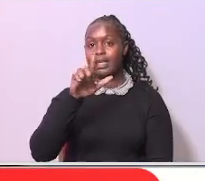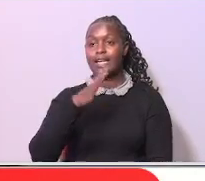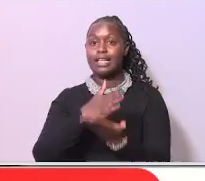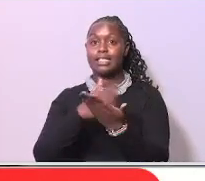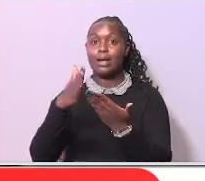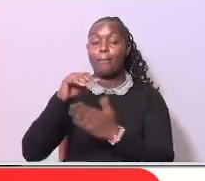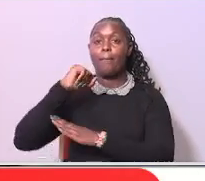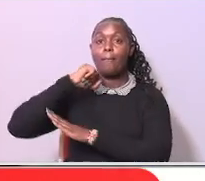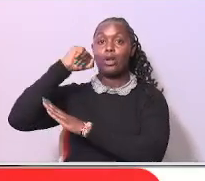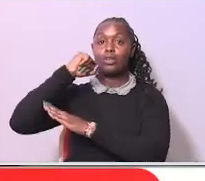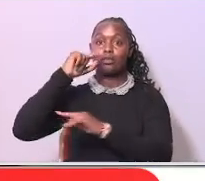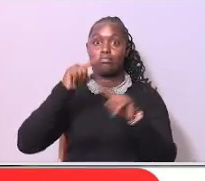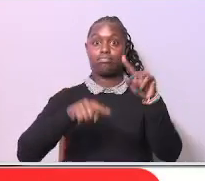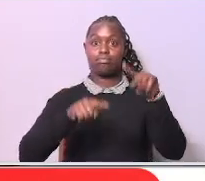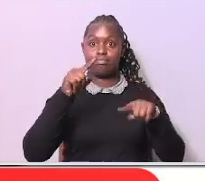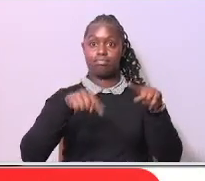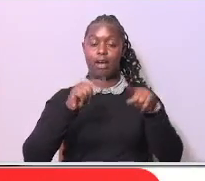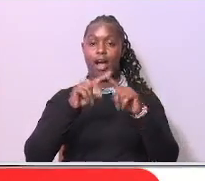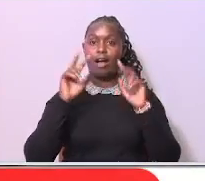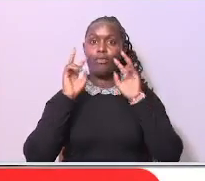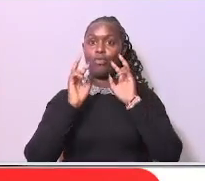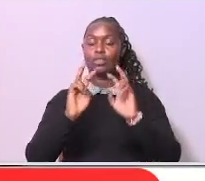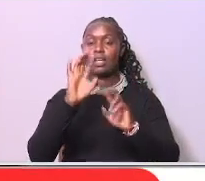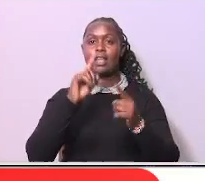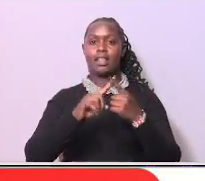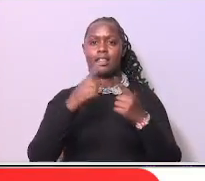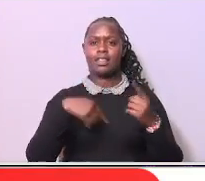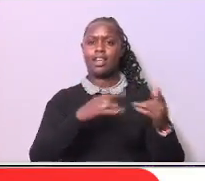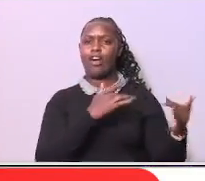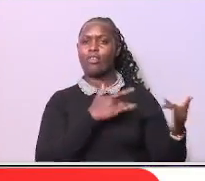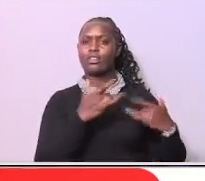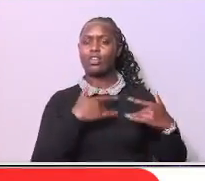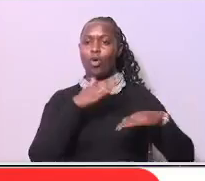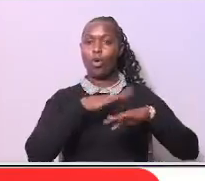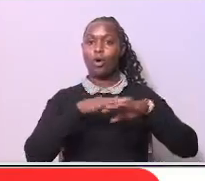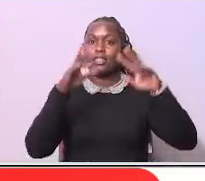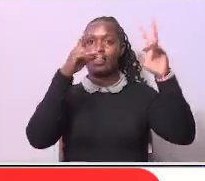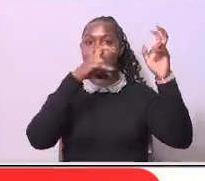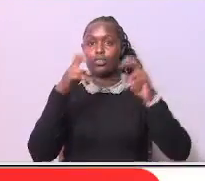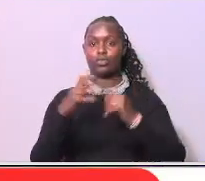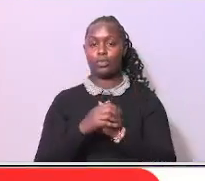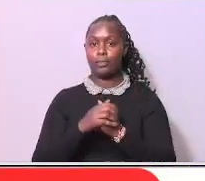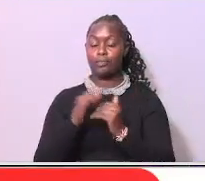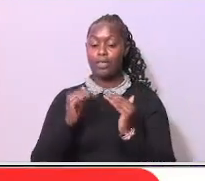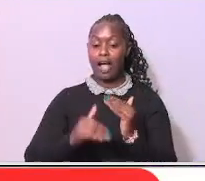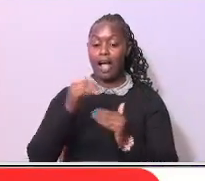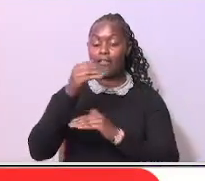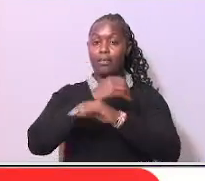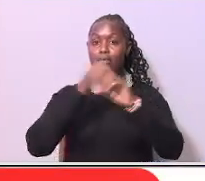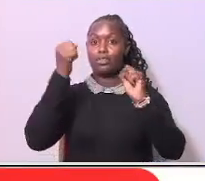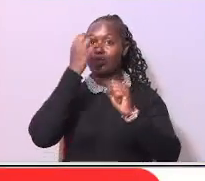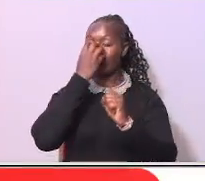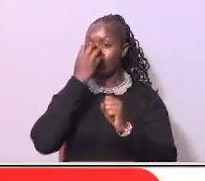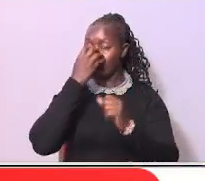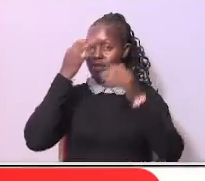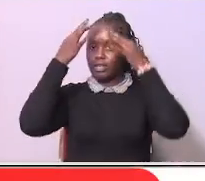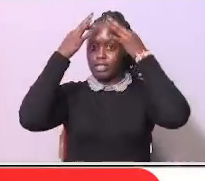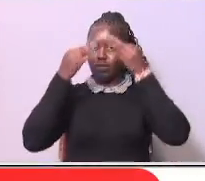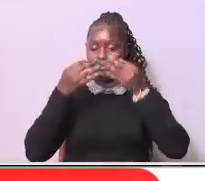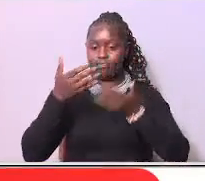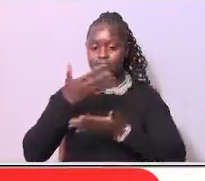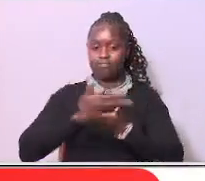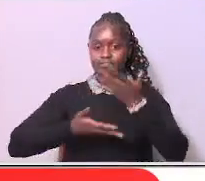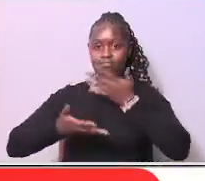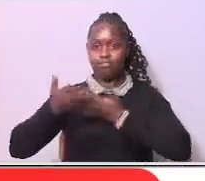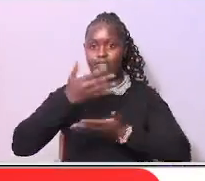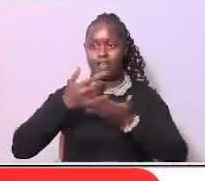political analysts have voiced their perspectives on the matter. In the aftermath of President William Ruto's decision to engage in dialogue